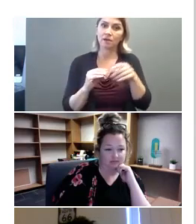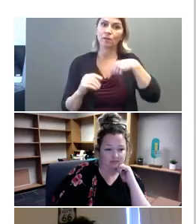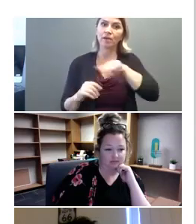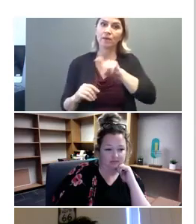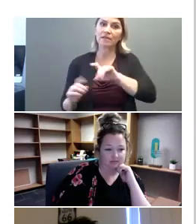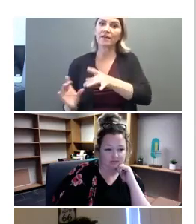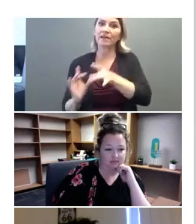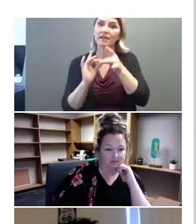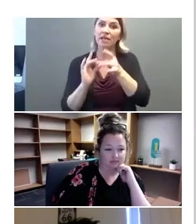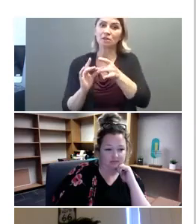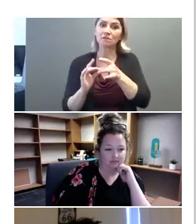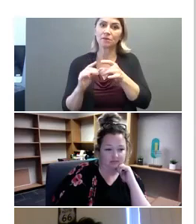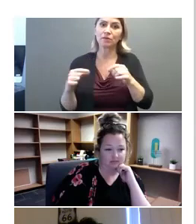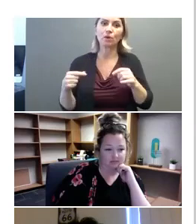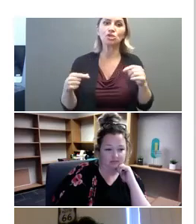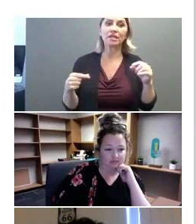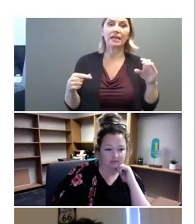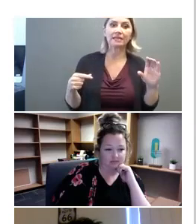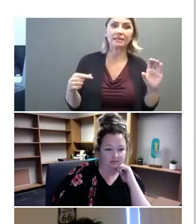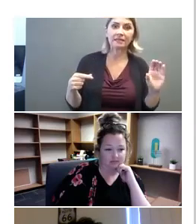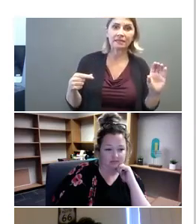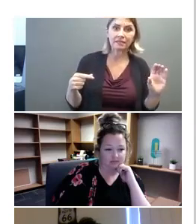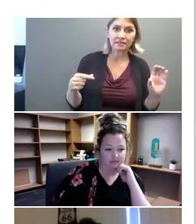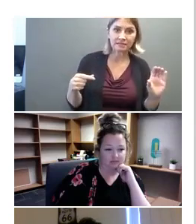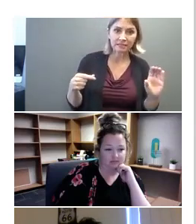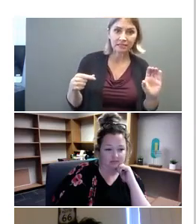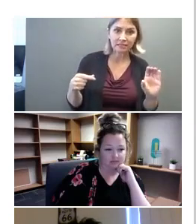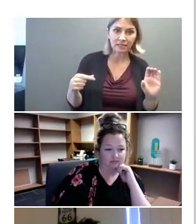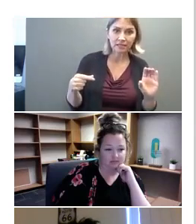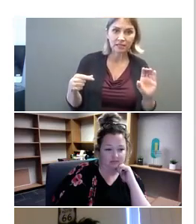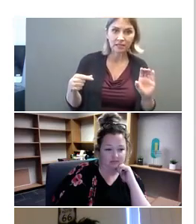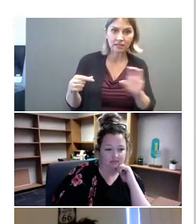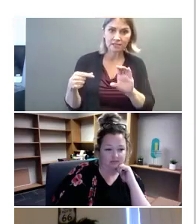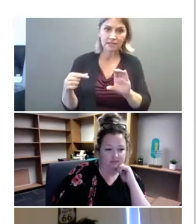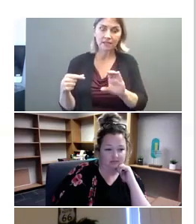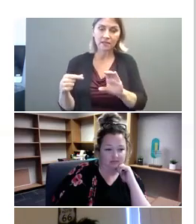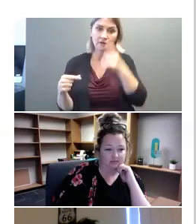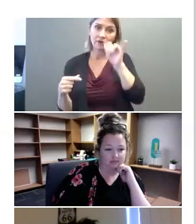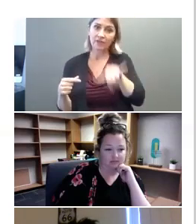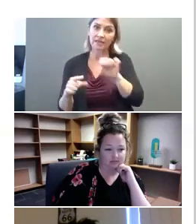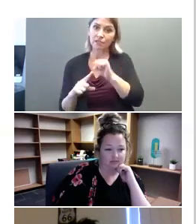connection between G and C, right? So in that particular scenario,